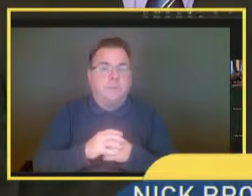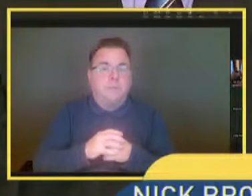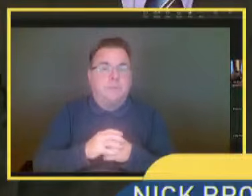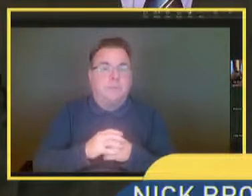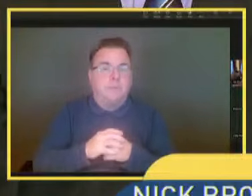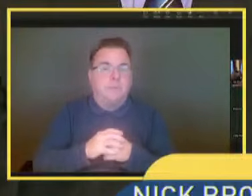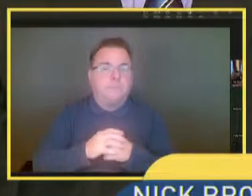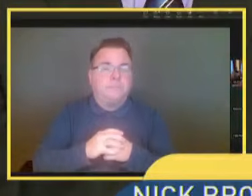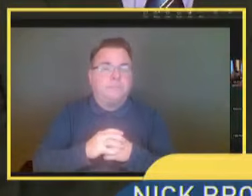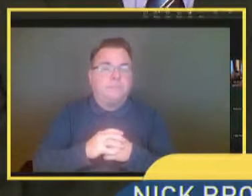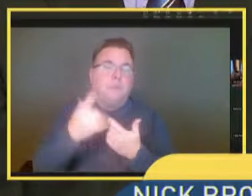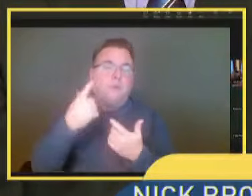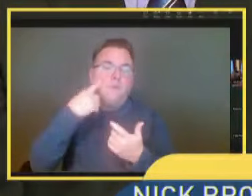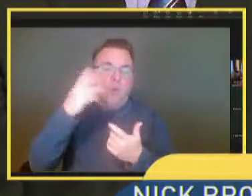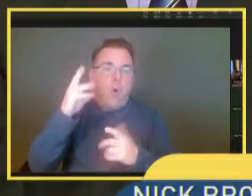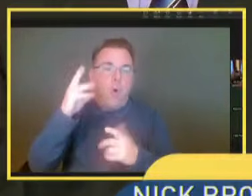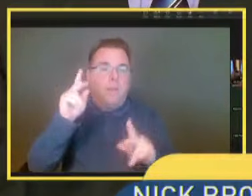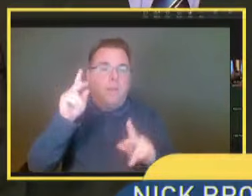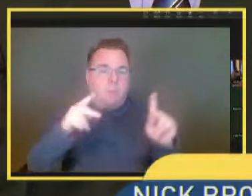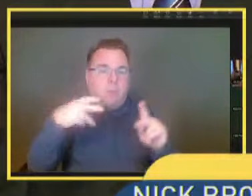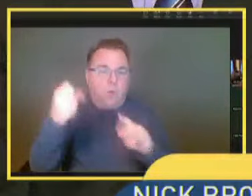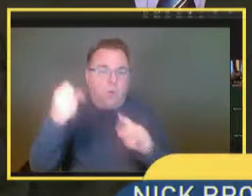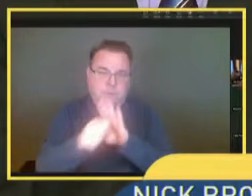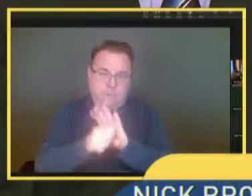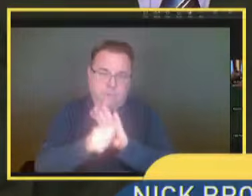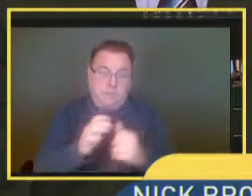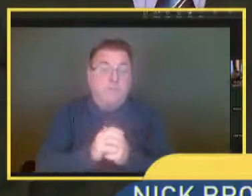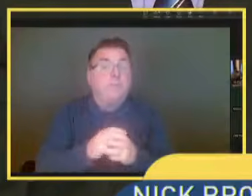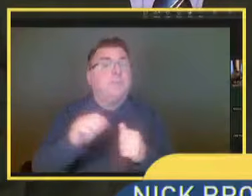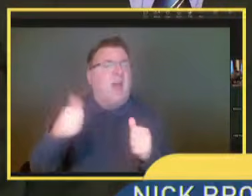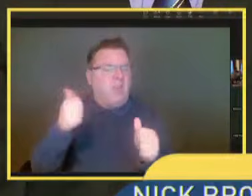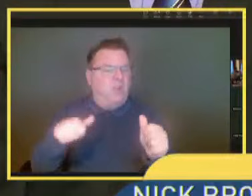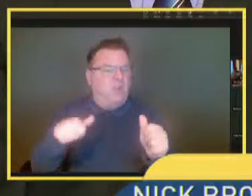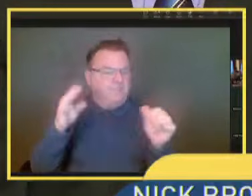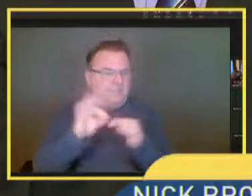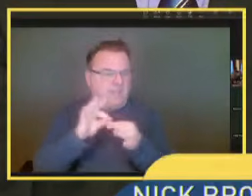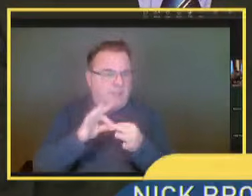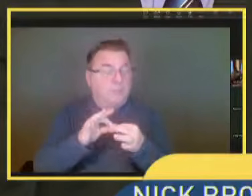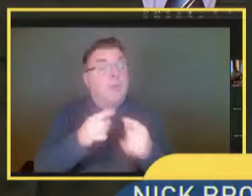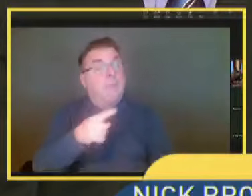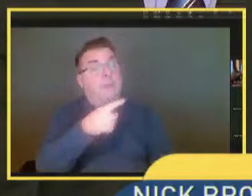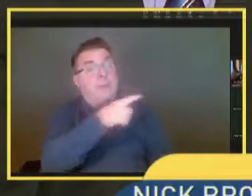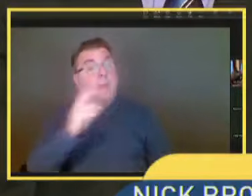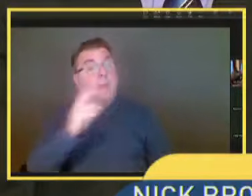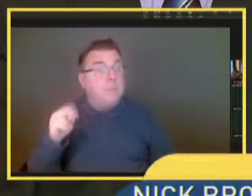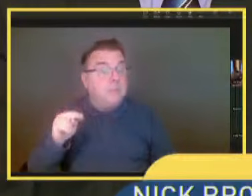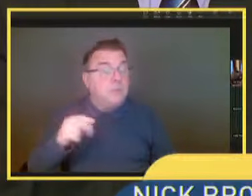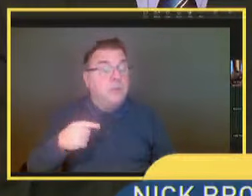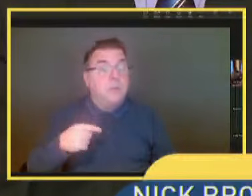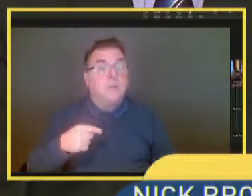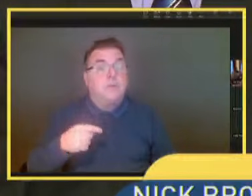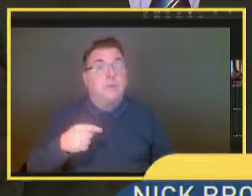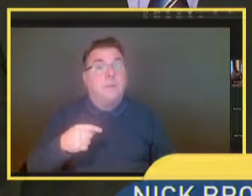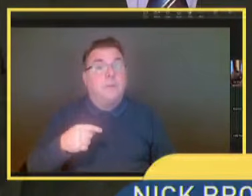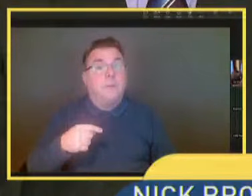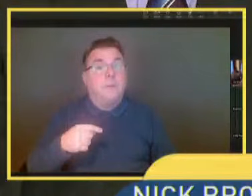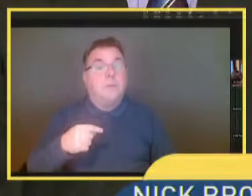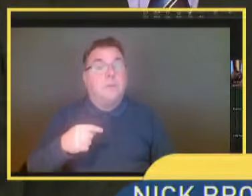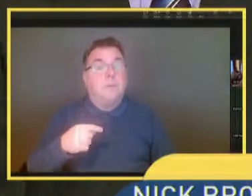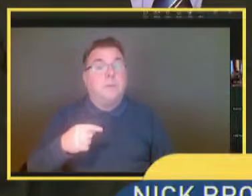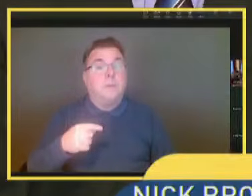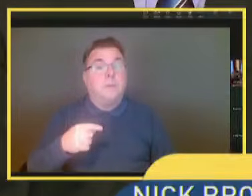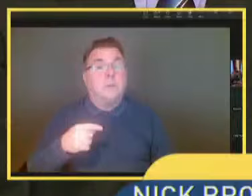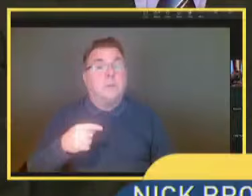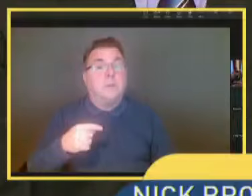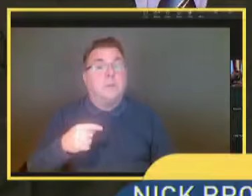behalf of the people of Washington State. The other thing I would say about what's happening in Minnesota is it's not happening in a vacuum. The